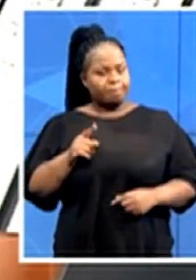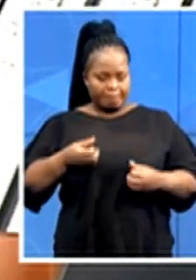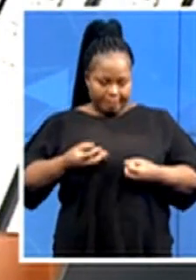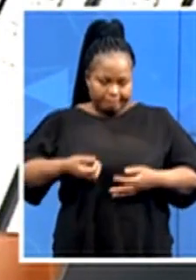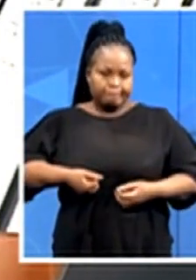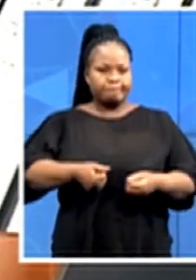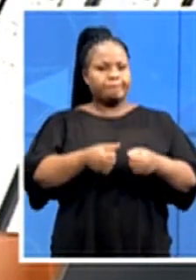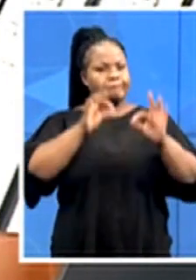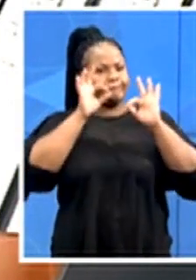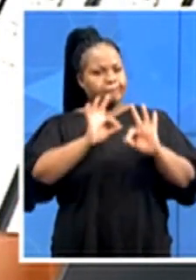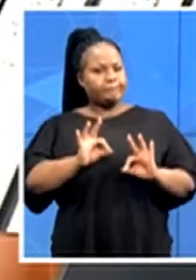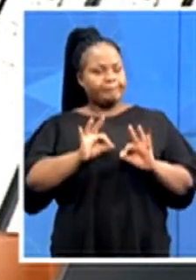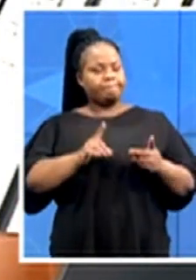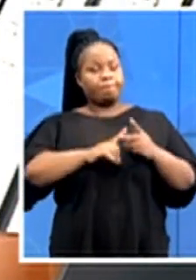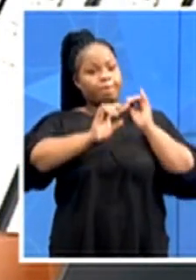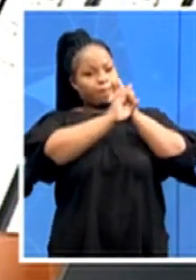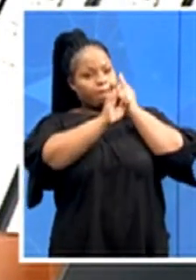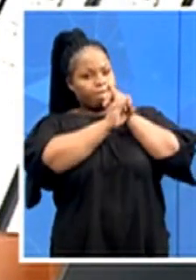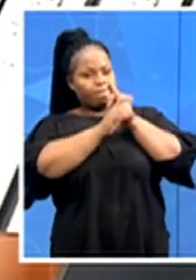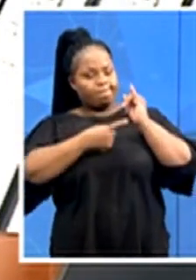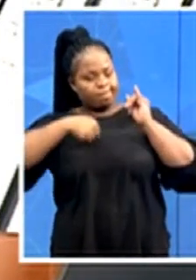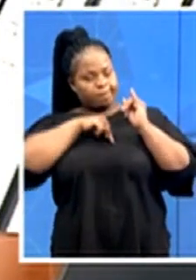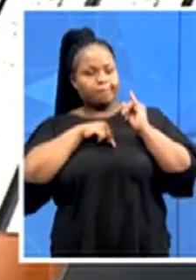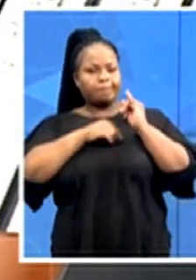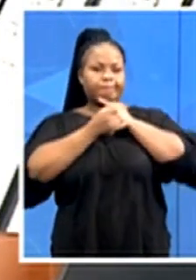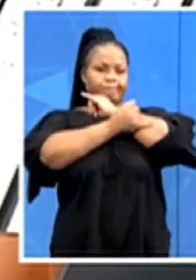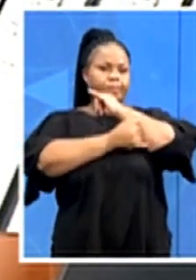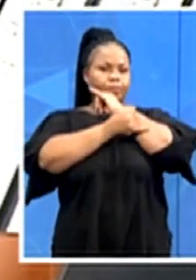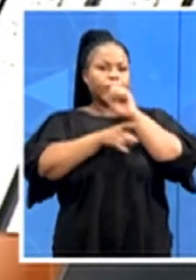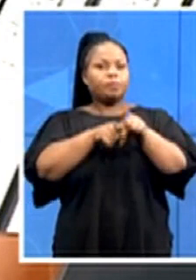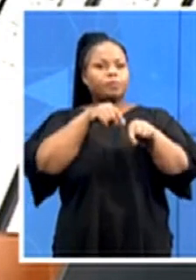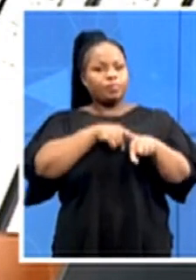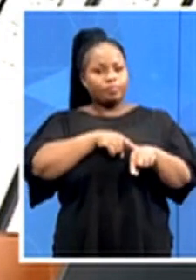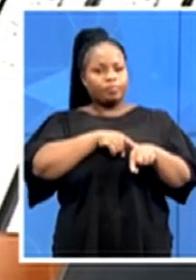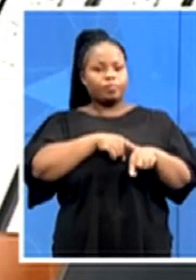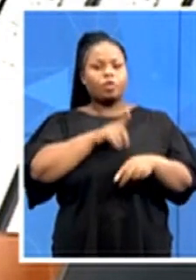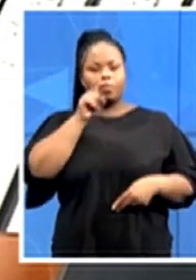our country and indeed repair the damage that was done to our